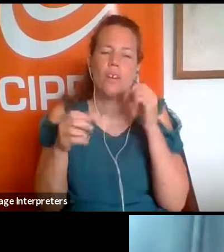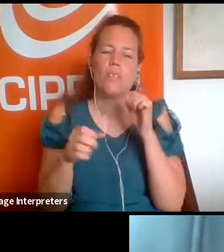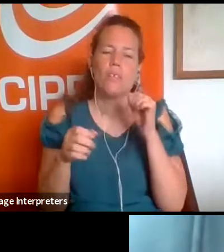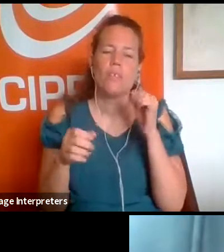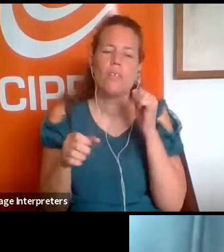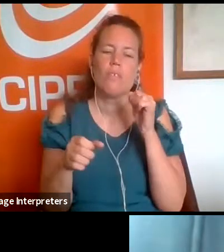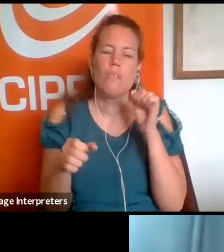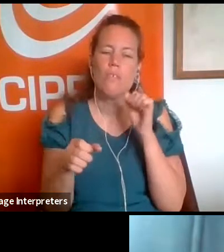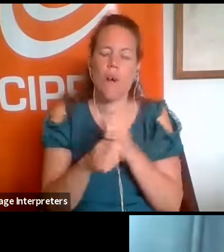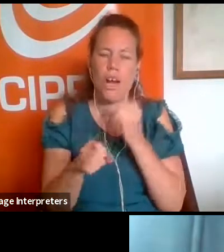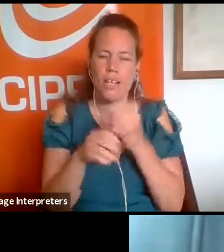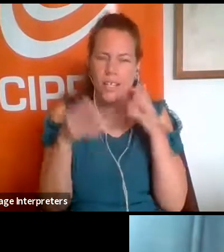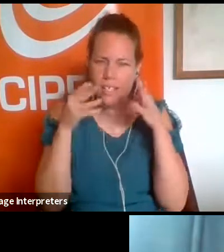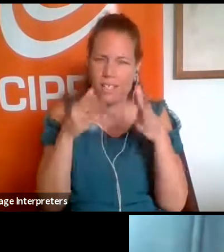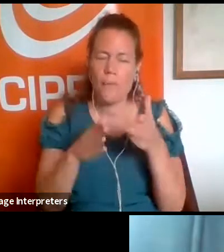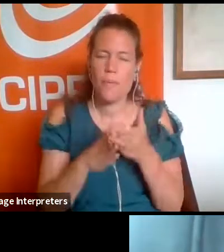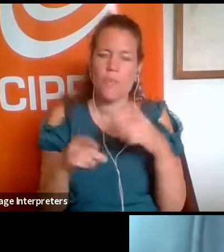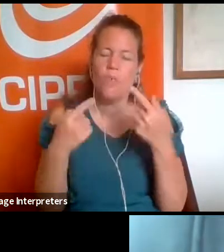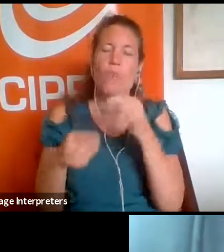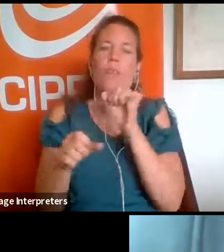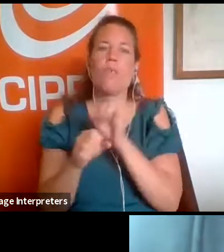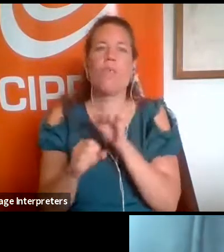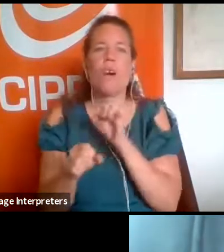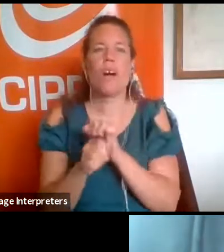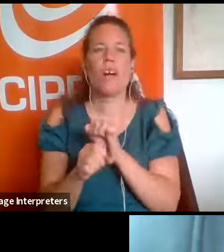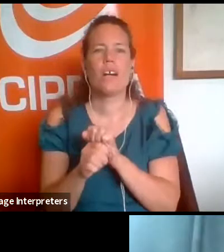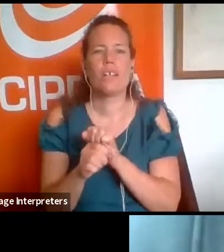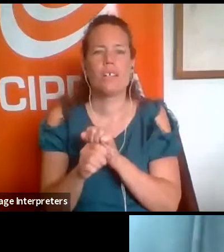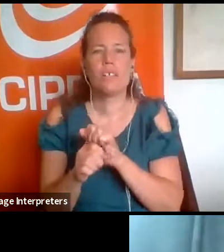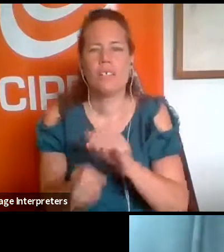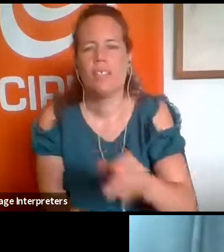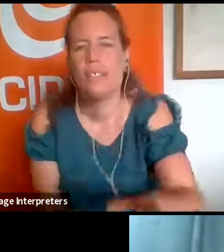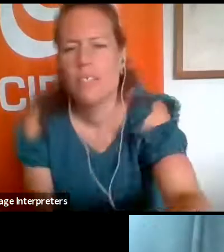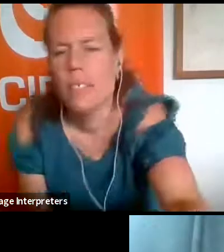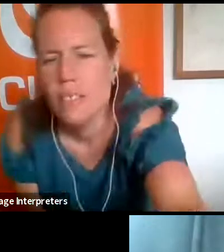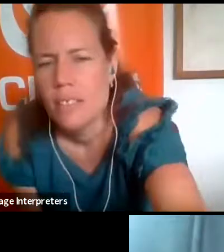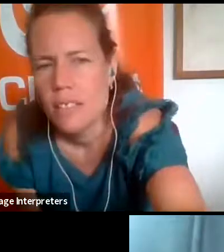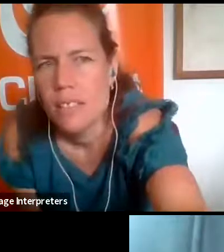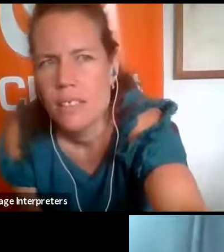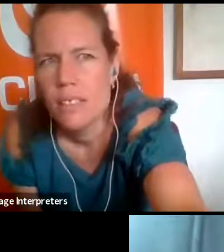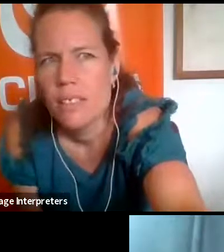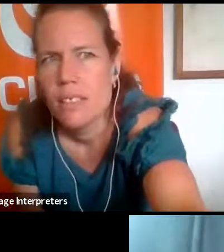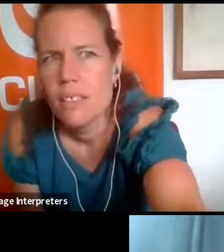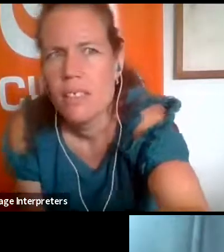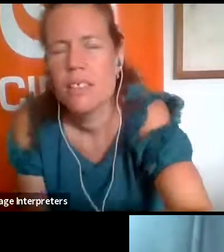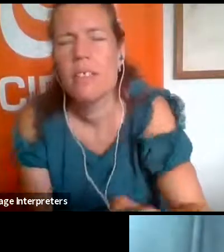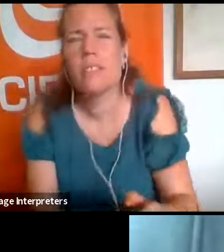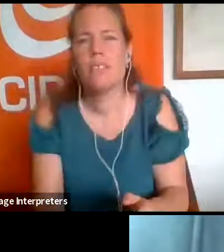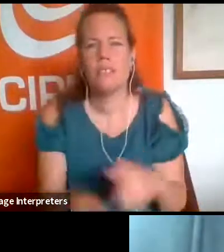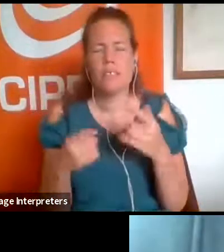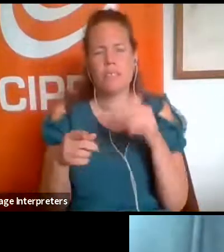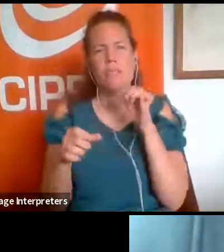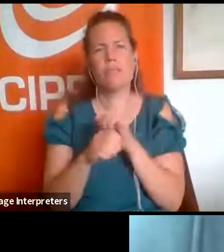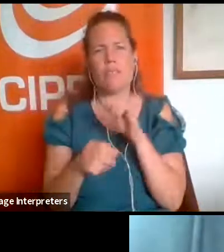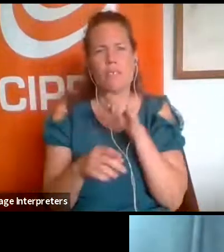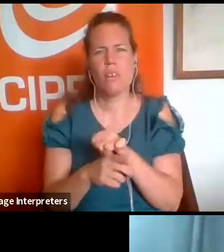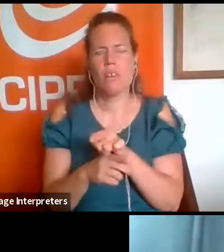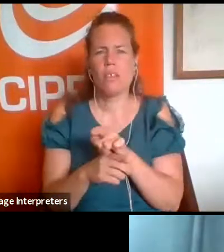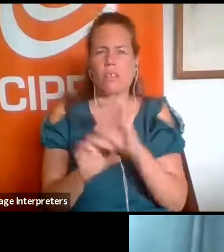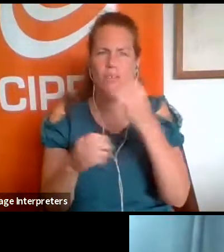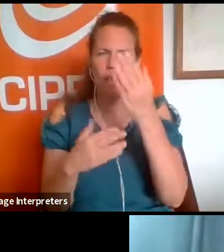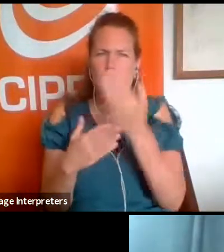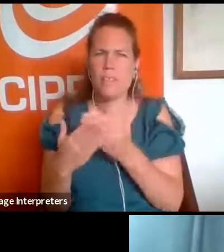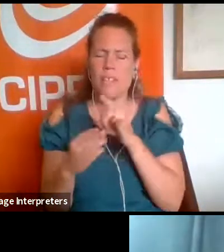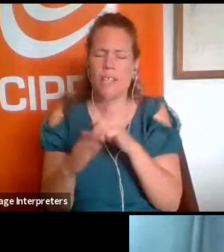So we work in several thematic areas, and you can head over to herinternet.org, which